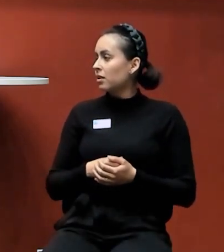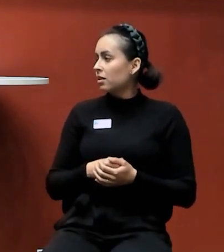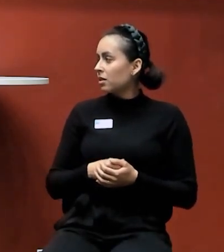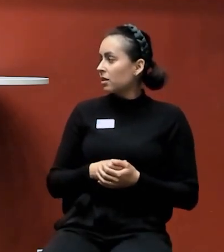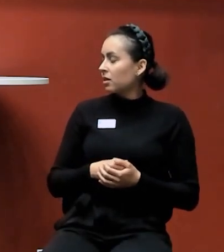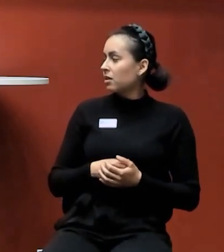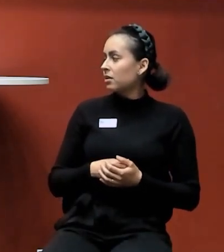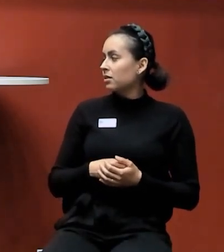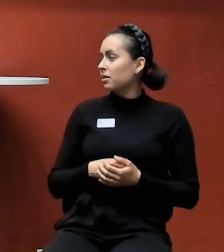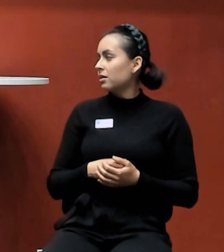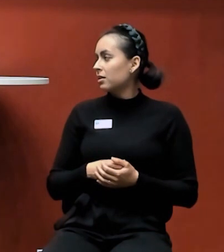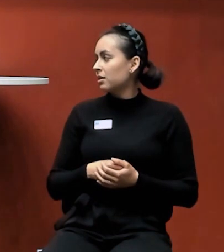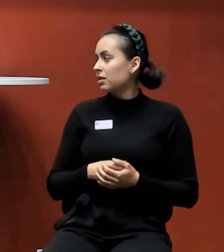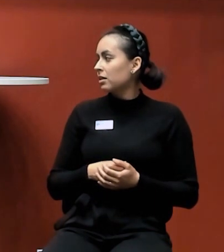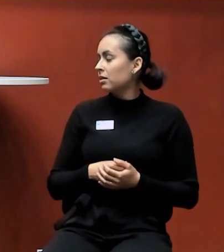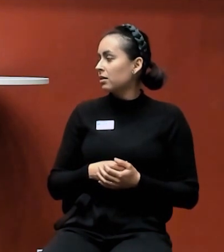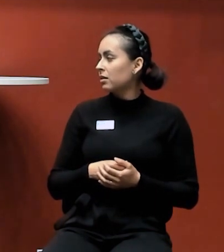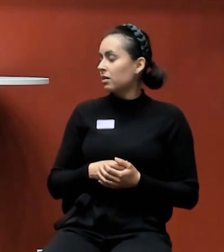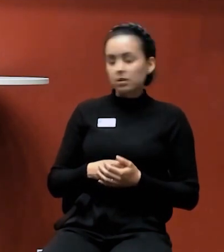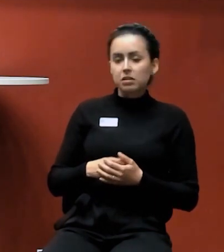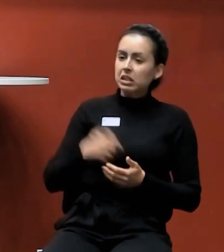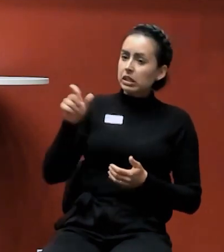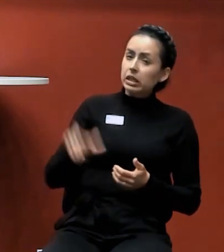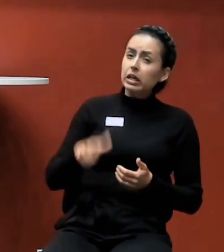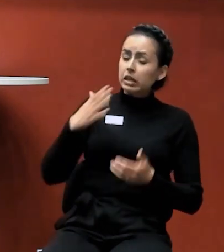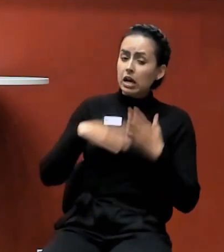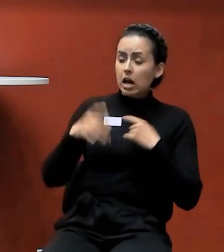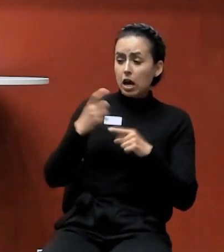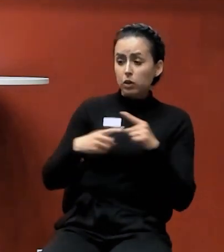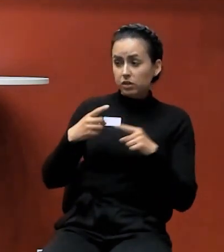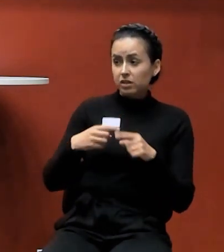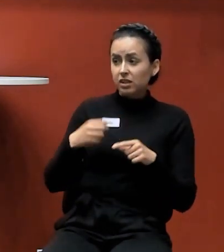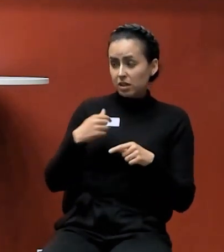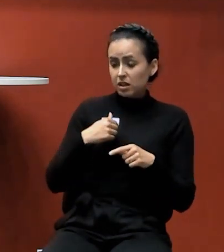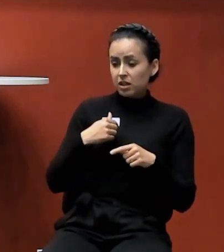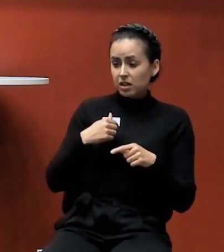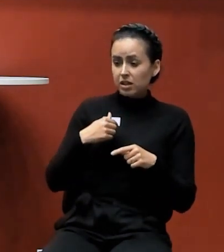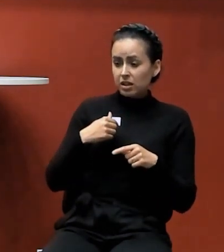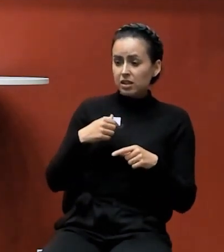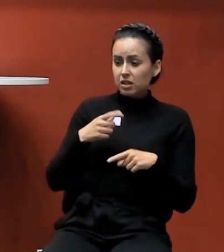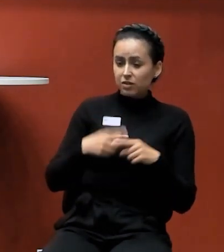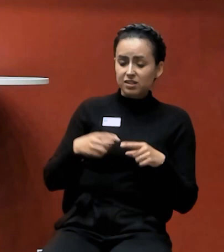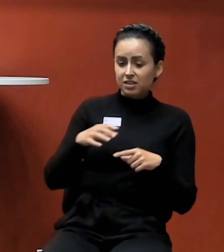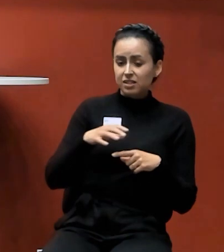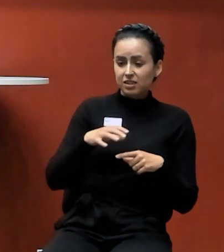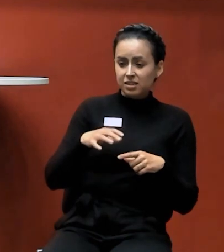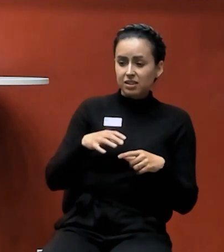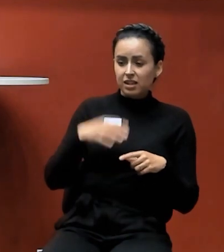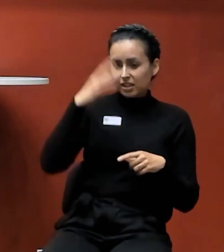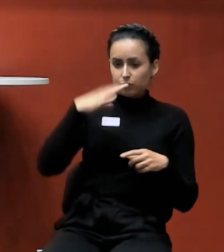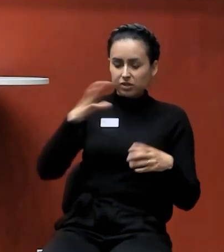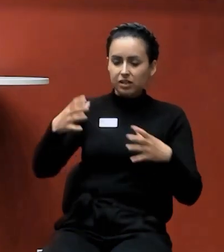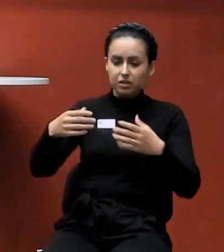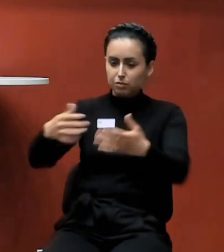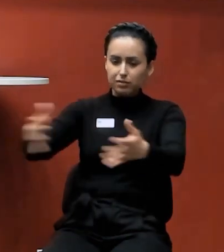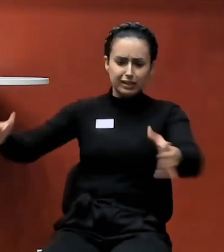these settings. And you want me to be in people, like in front of everyone, in the middle of the chairs,